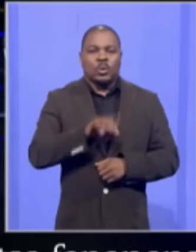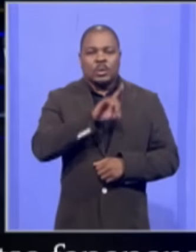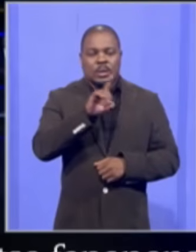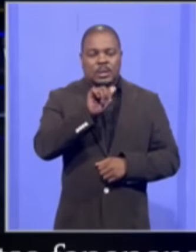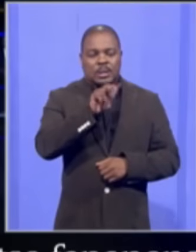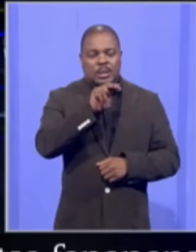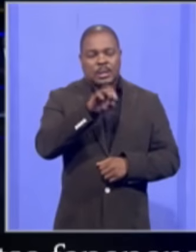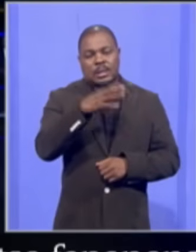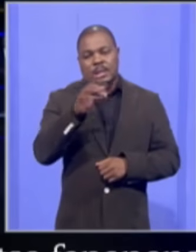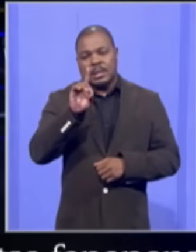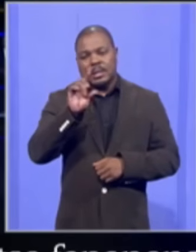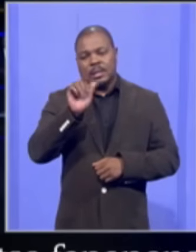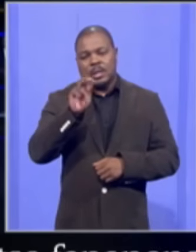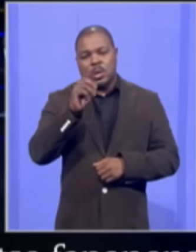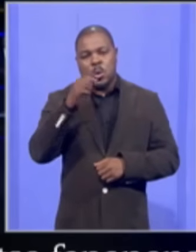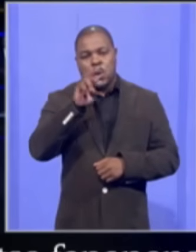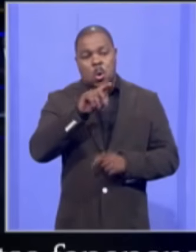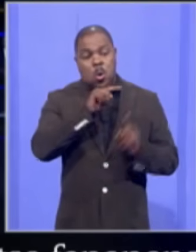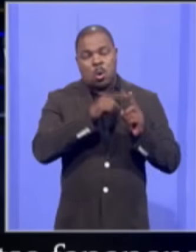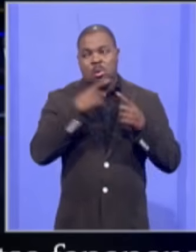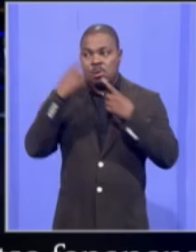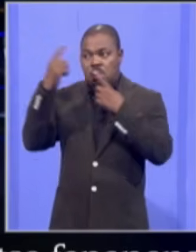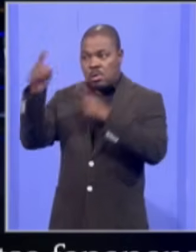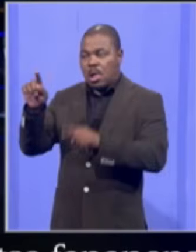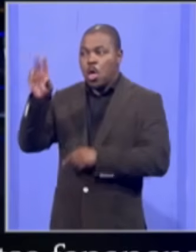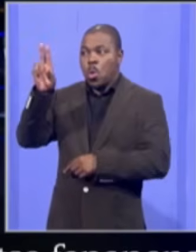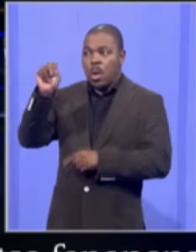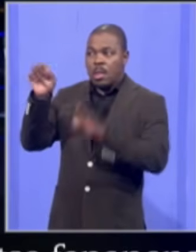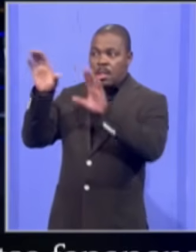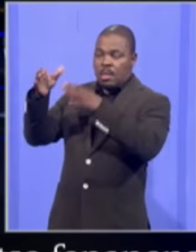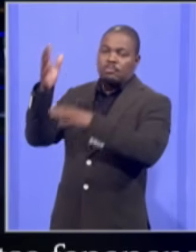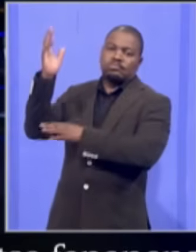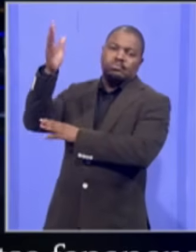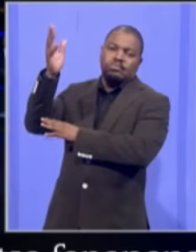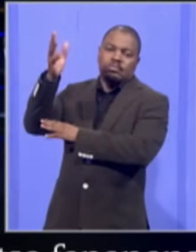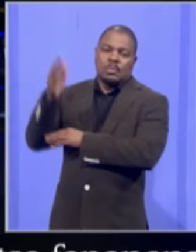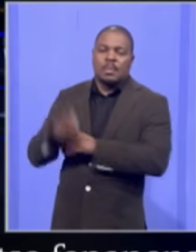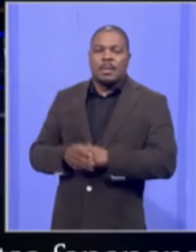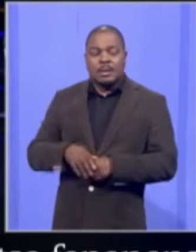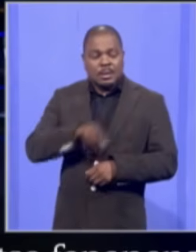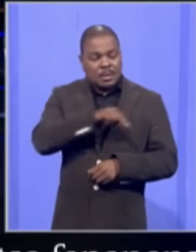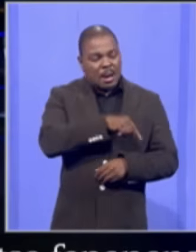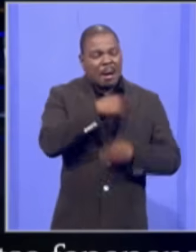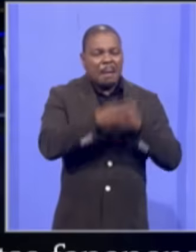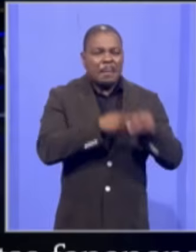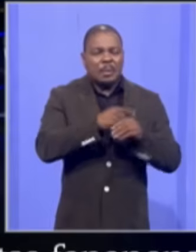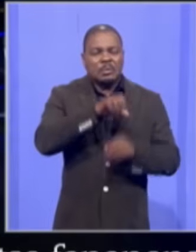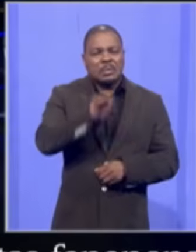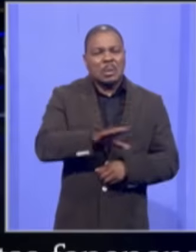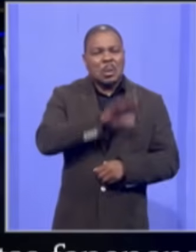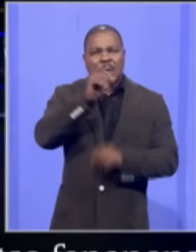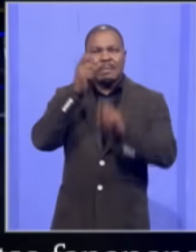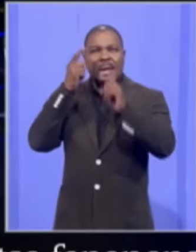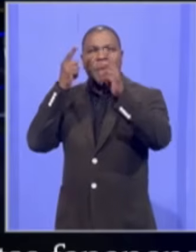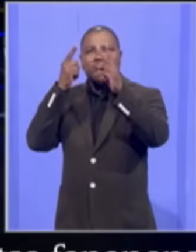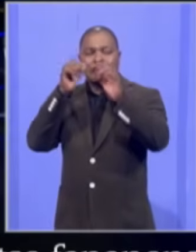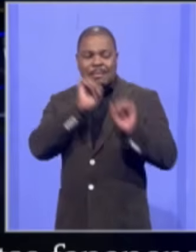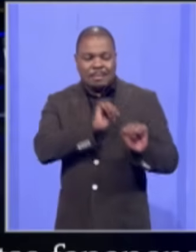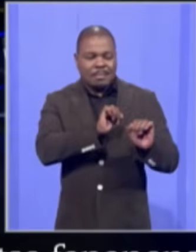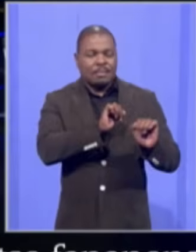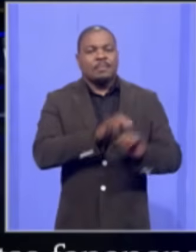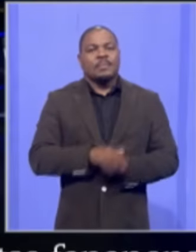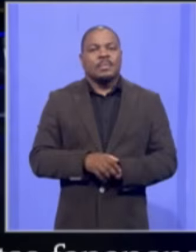mo wa tla tsetlela ditho tsa lekgotla la matjhaba a kopaneng puo ka dintlha tse ka sehlohong tseo Afrika Borwa e di tsepamiseditseng maikutlo mothating